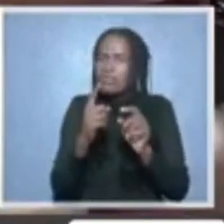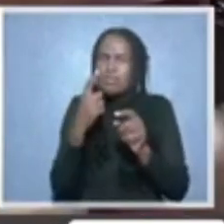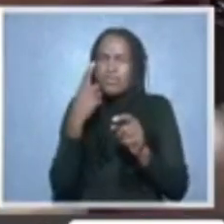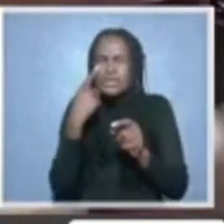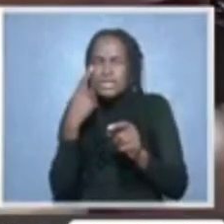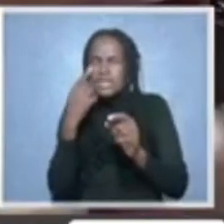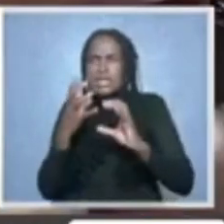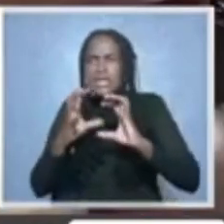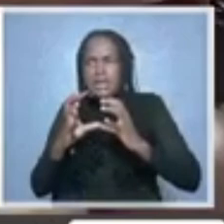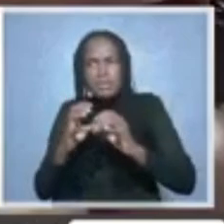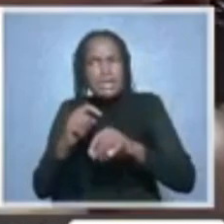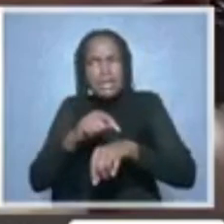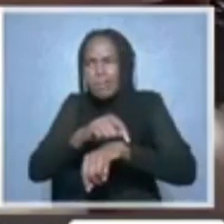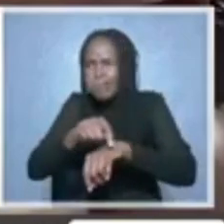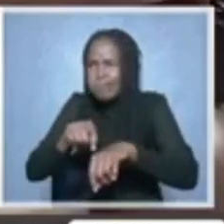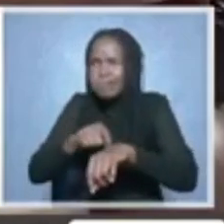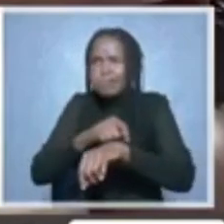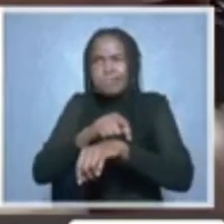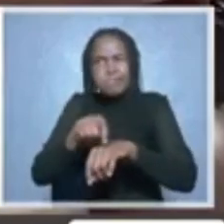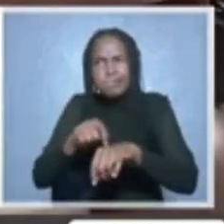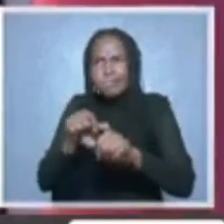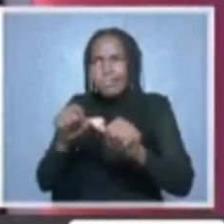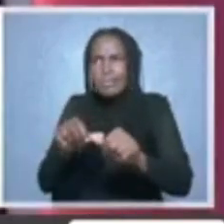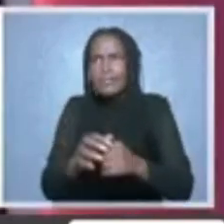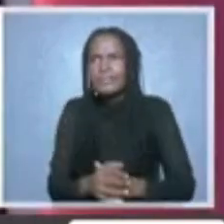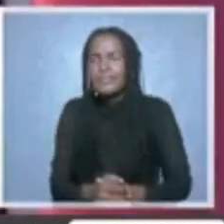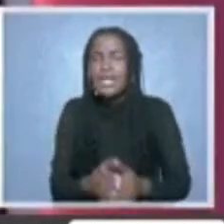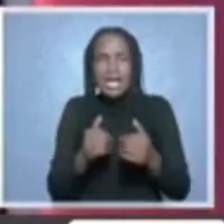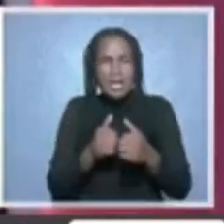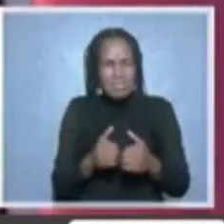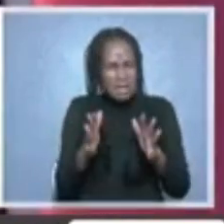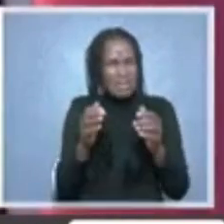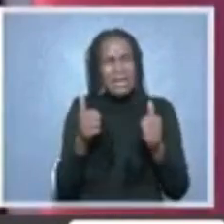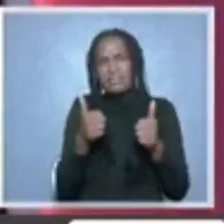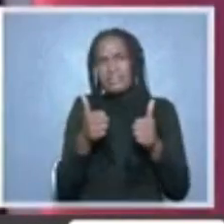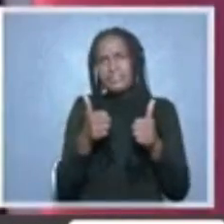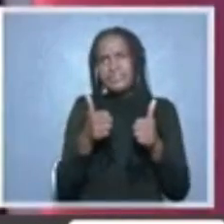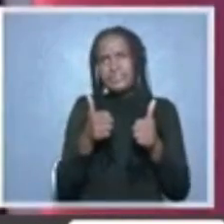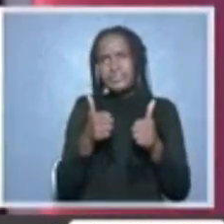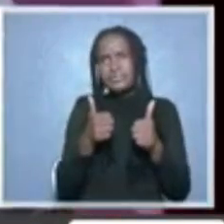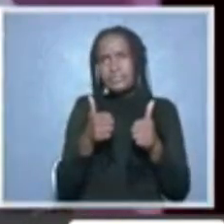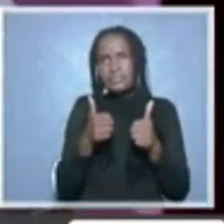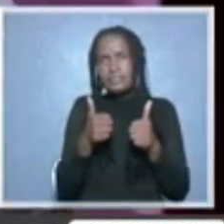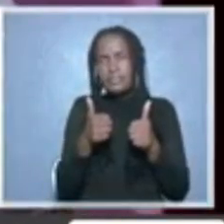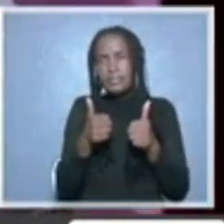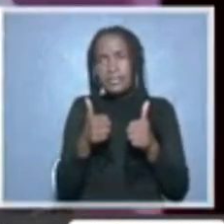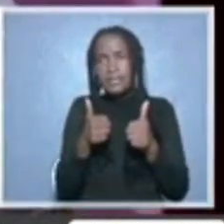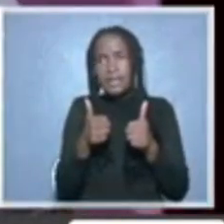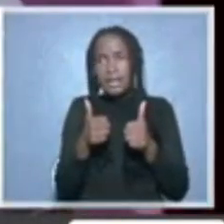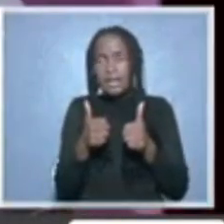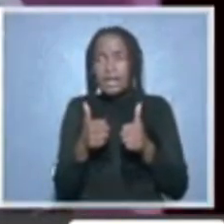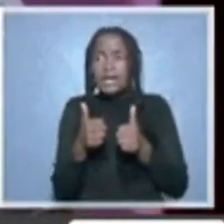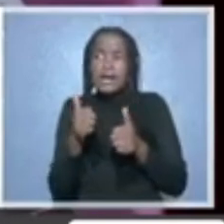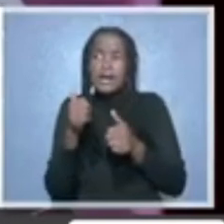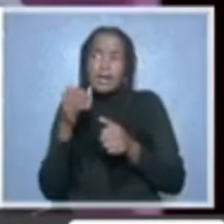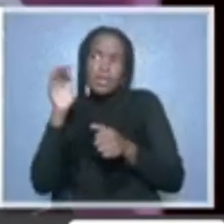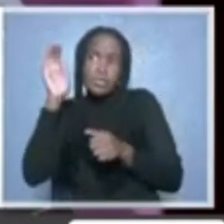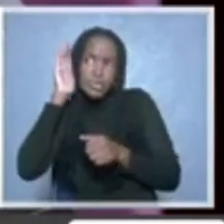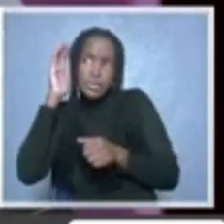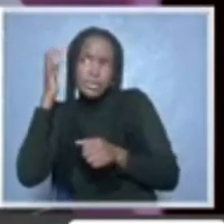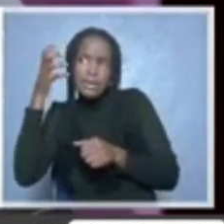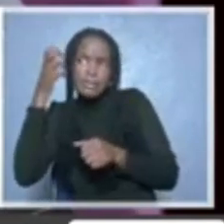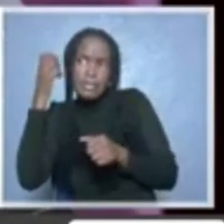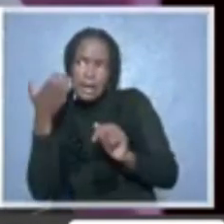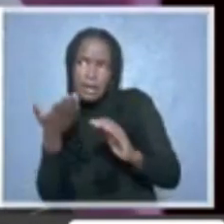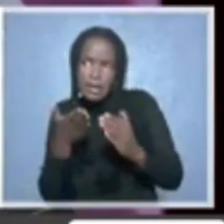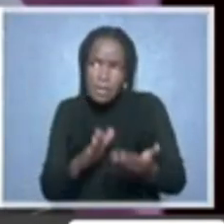where we started, I think it started off quite well for us. We were thrown into the thick of things, and we really just